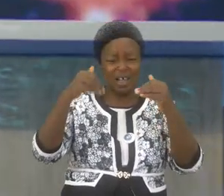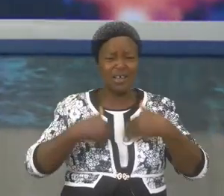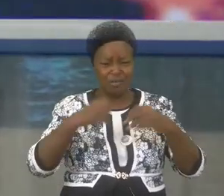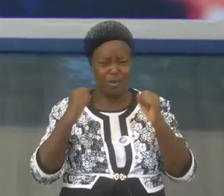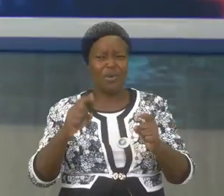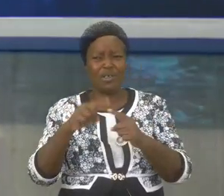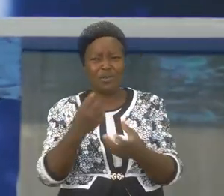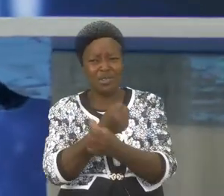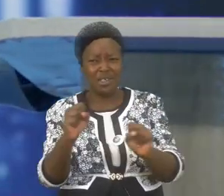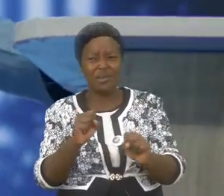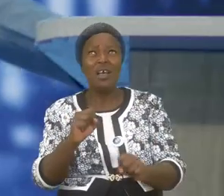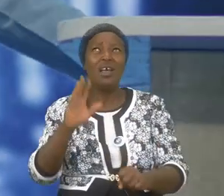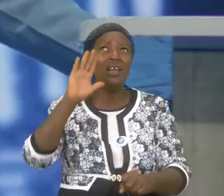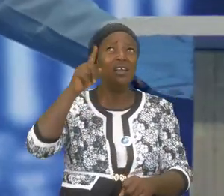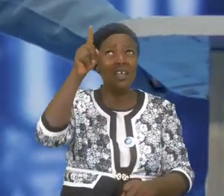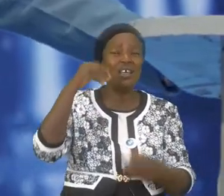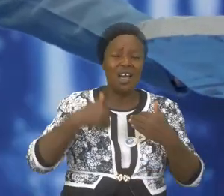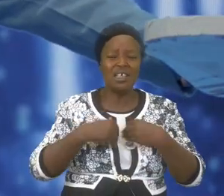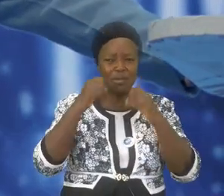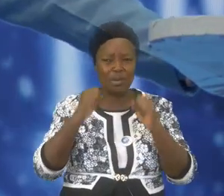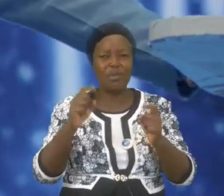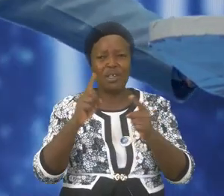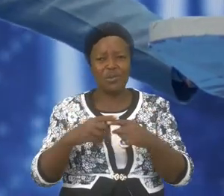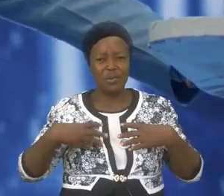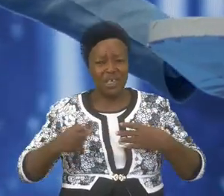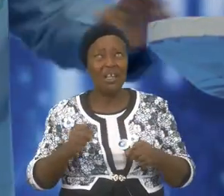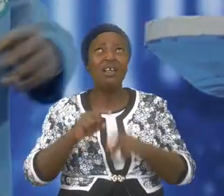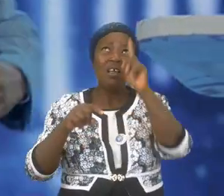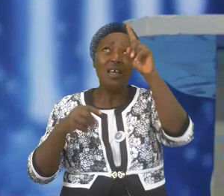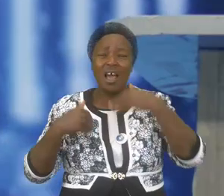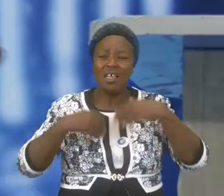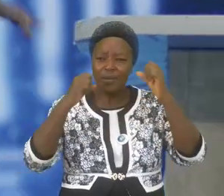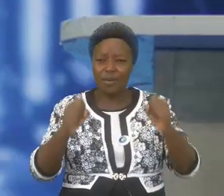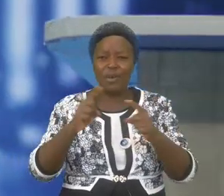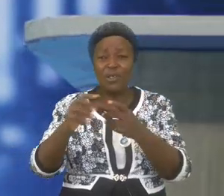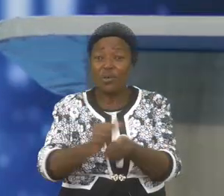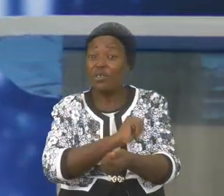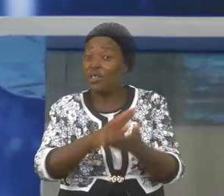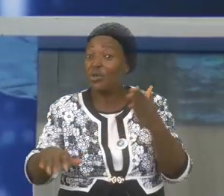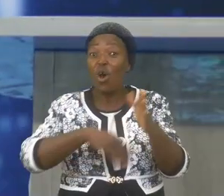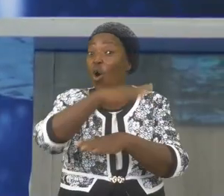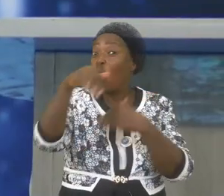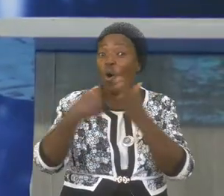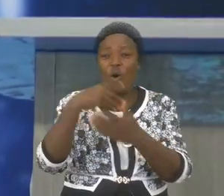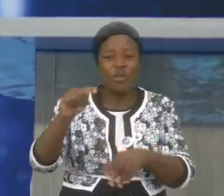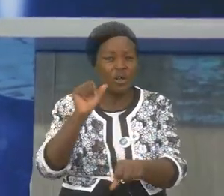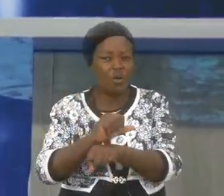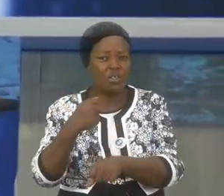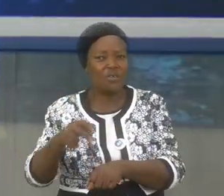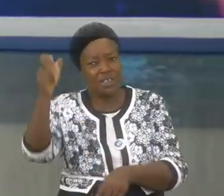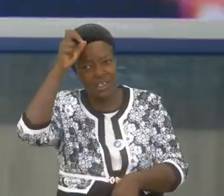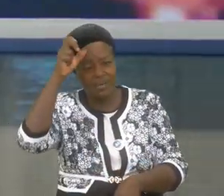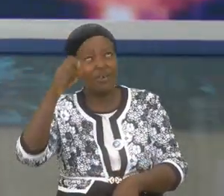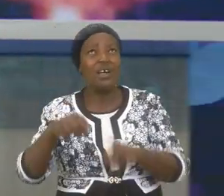power to destroy all the works of the devil. He has power to set you free. He